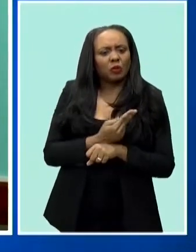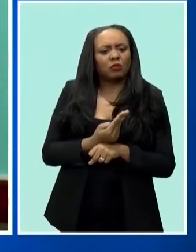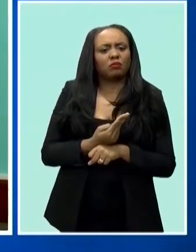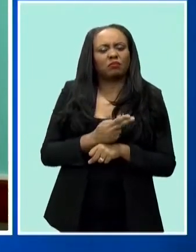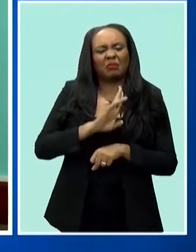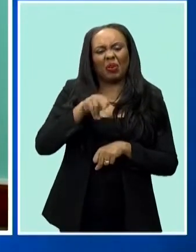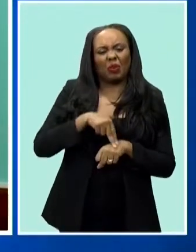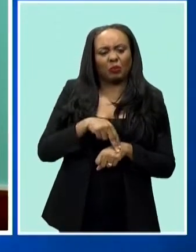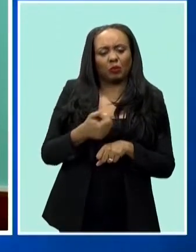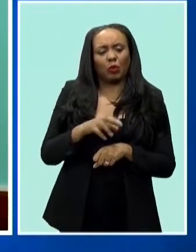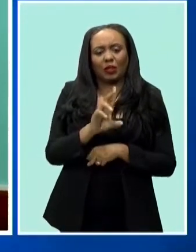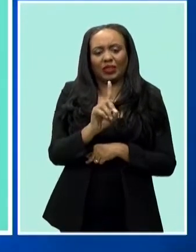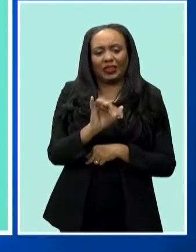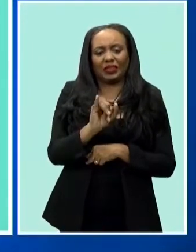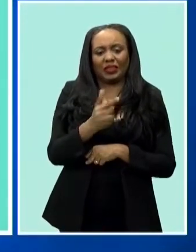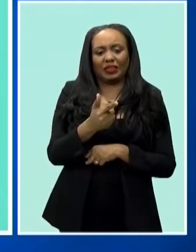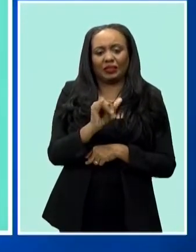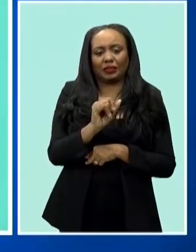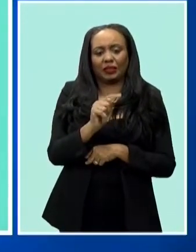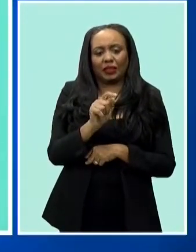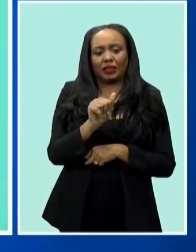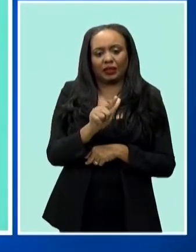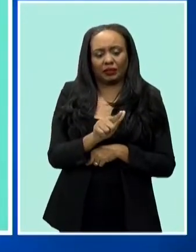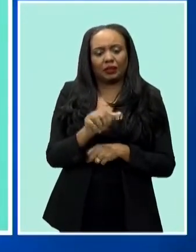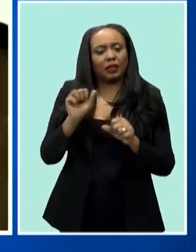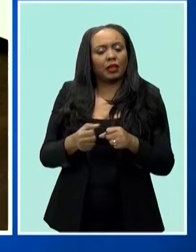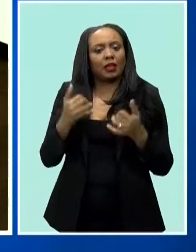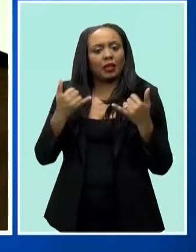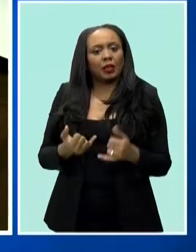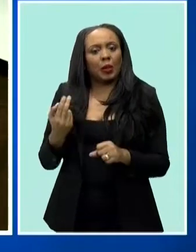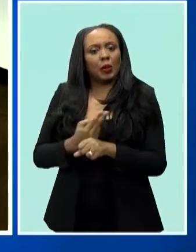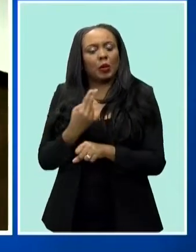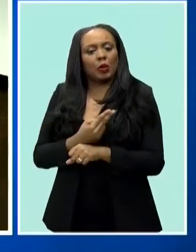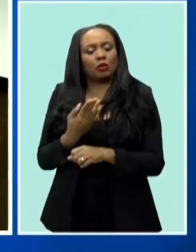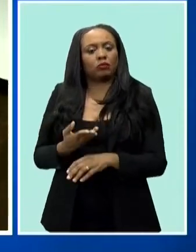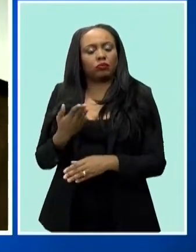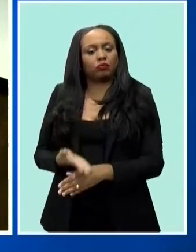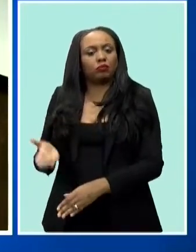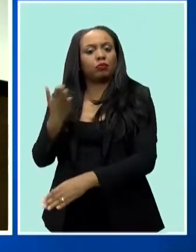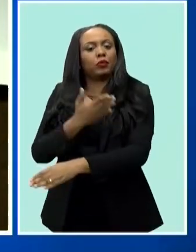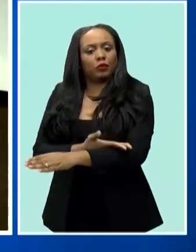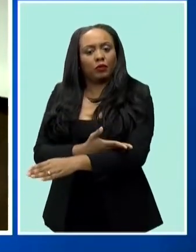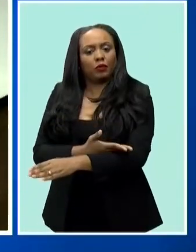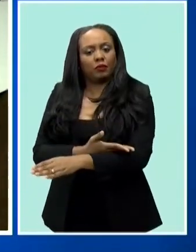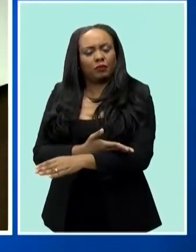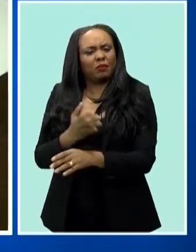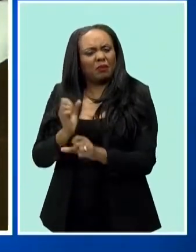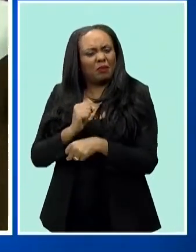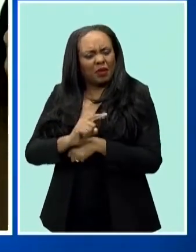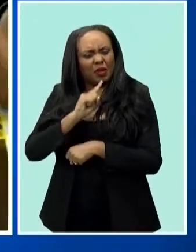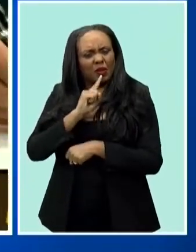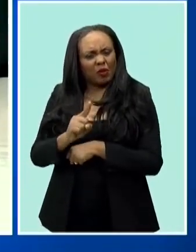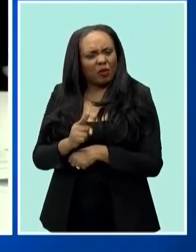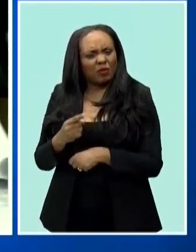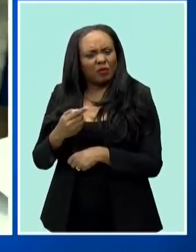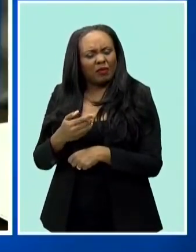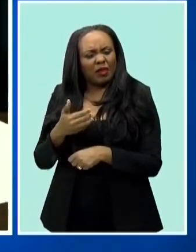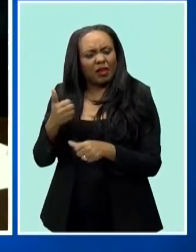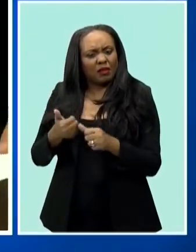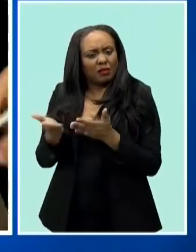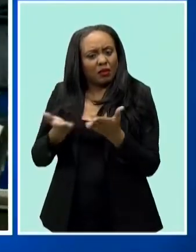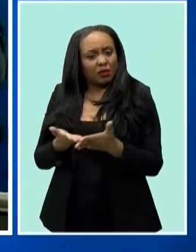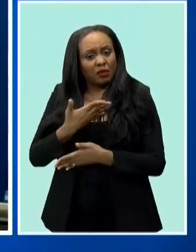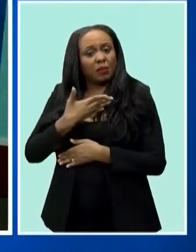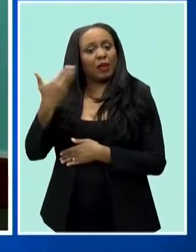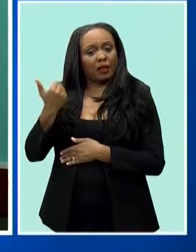reduce expenditure for state institutions and patrons, while improving the overall efficiency and delivery of their products and